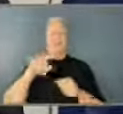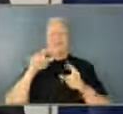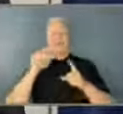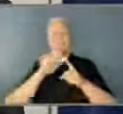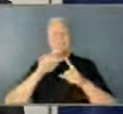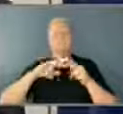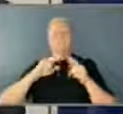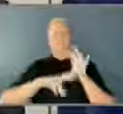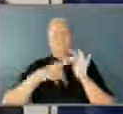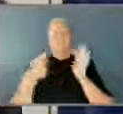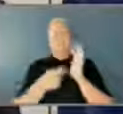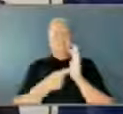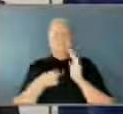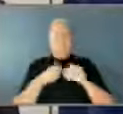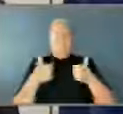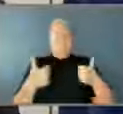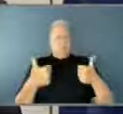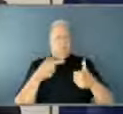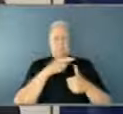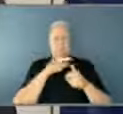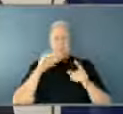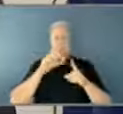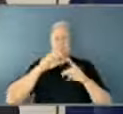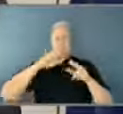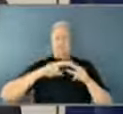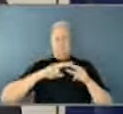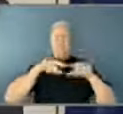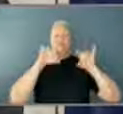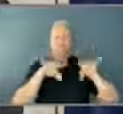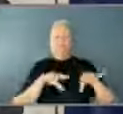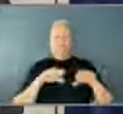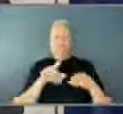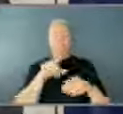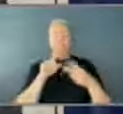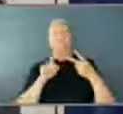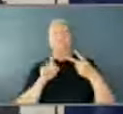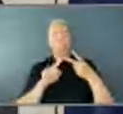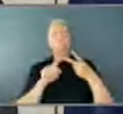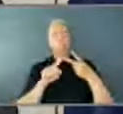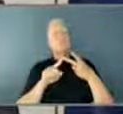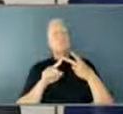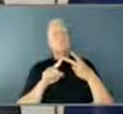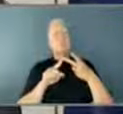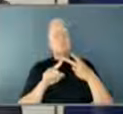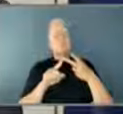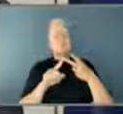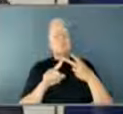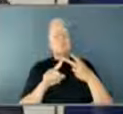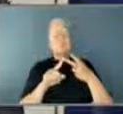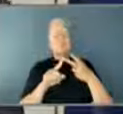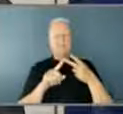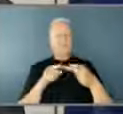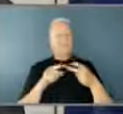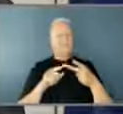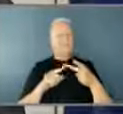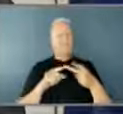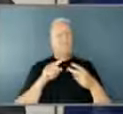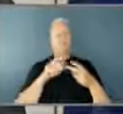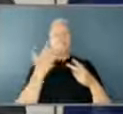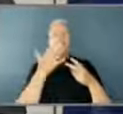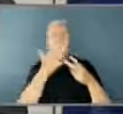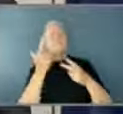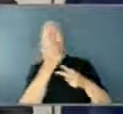that. The second thing is with regards to remote areas. I think that's a really important part of the